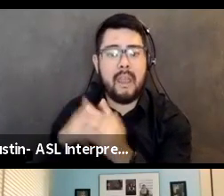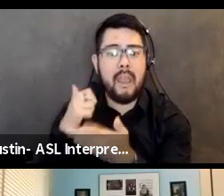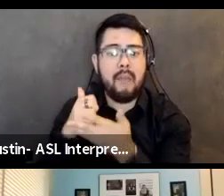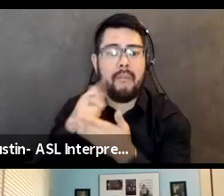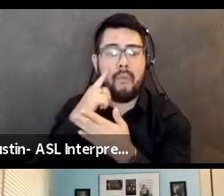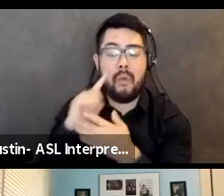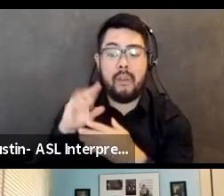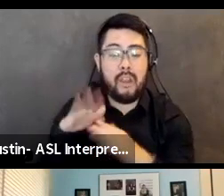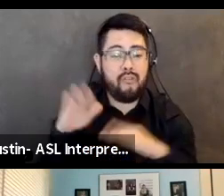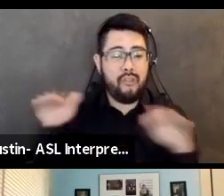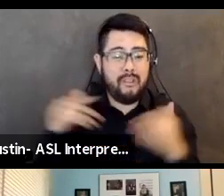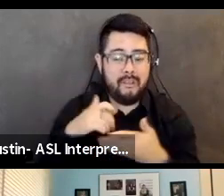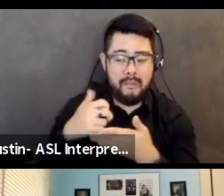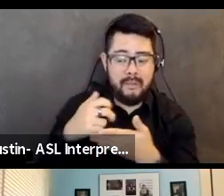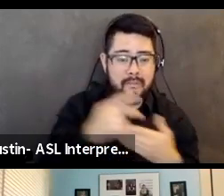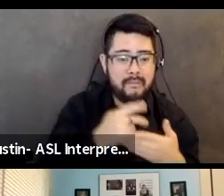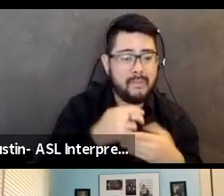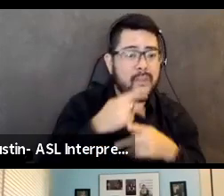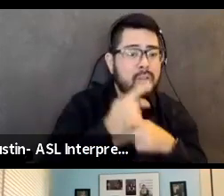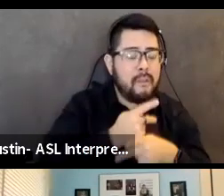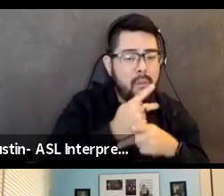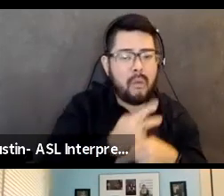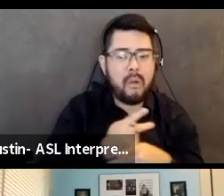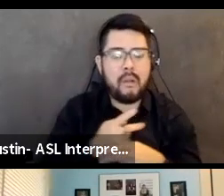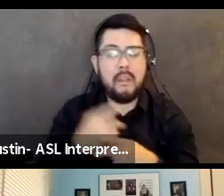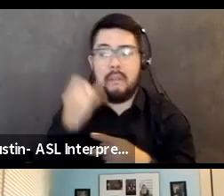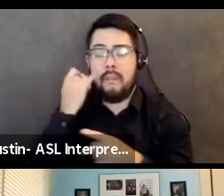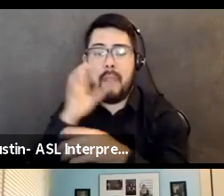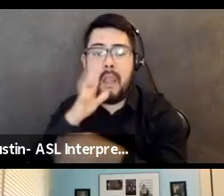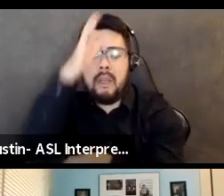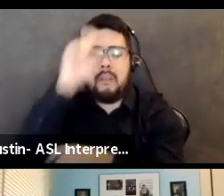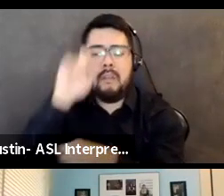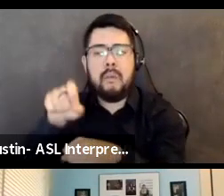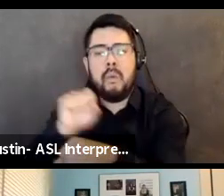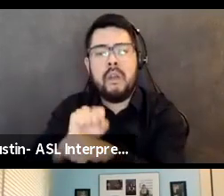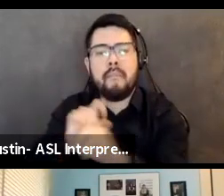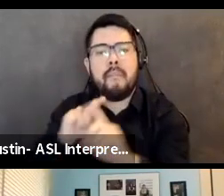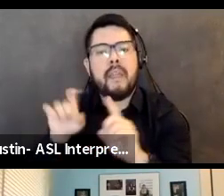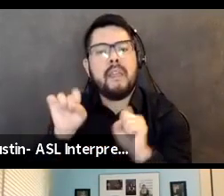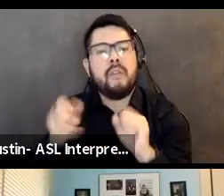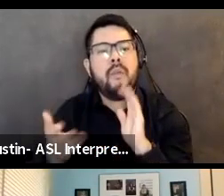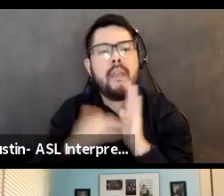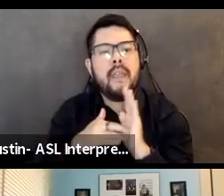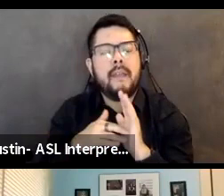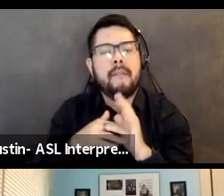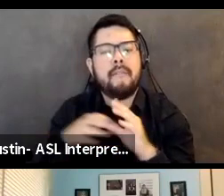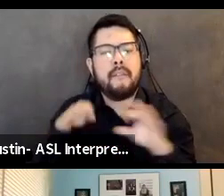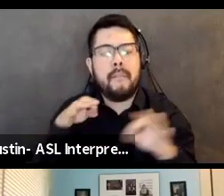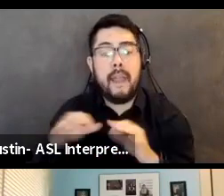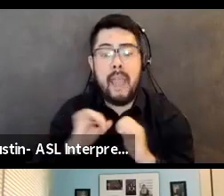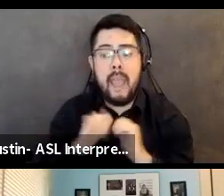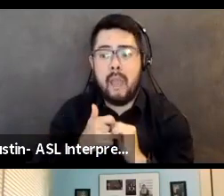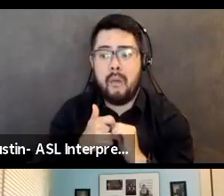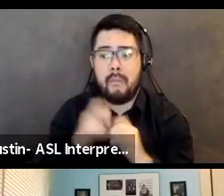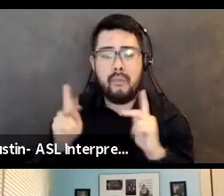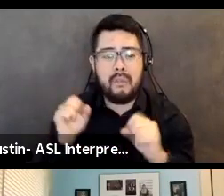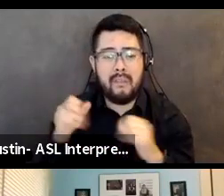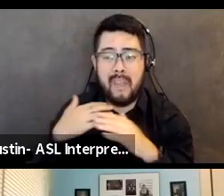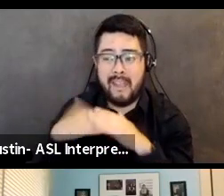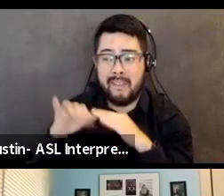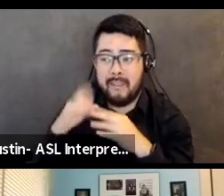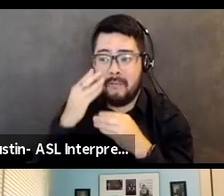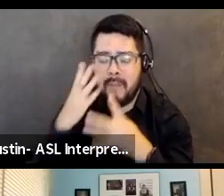children if they have to work or whatever the case may be can you just lift up again what are the best ways for folks to access those i know clearly the